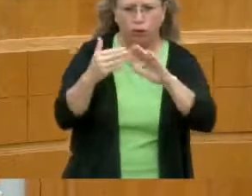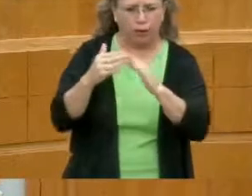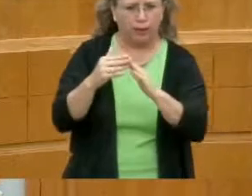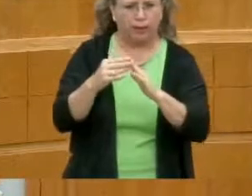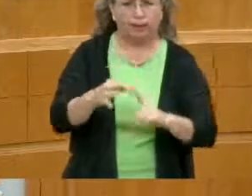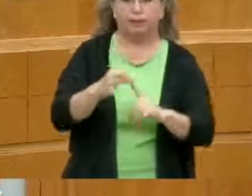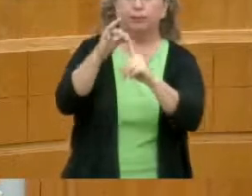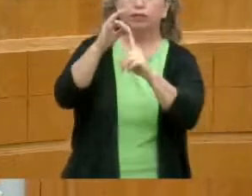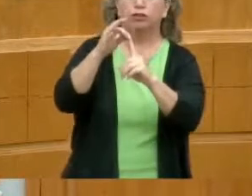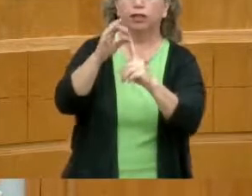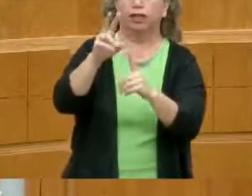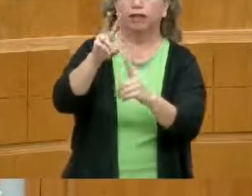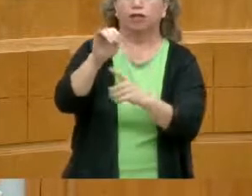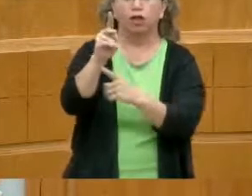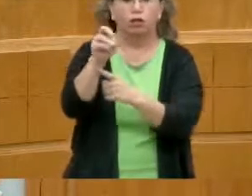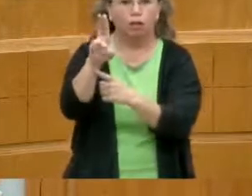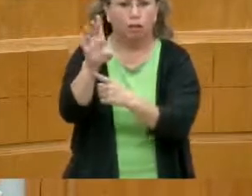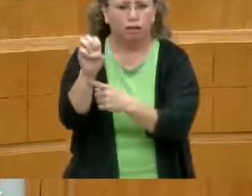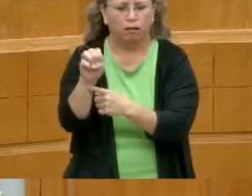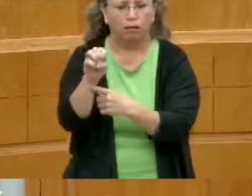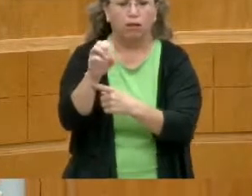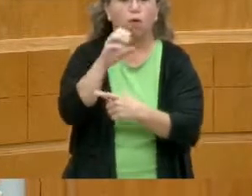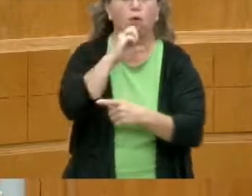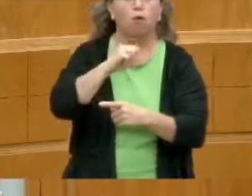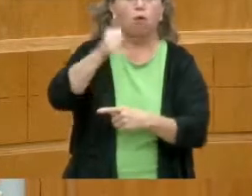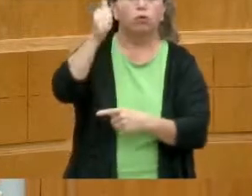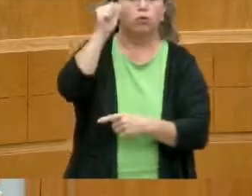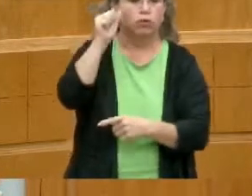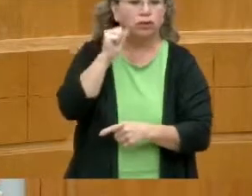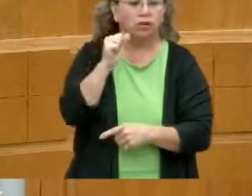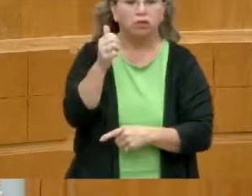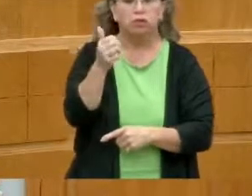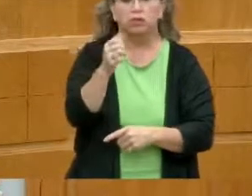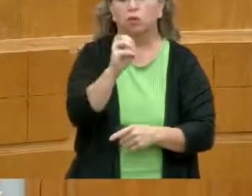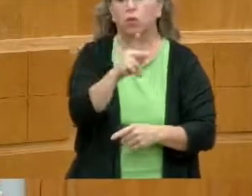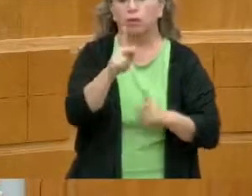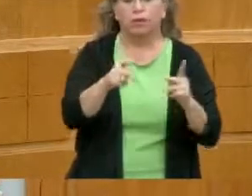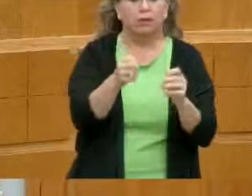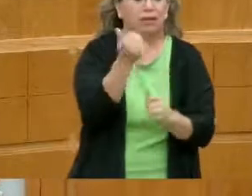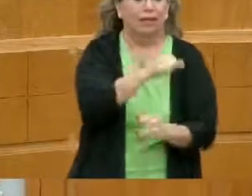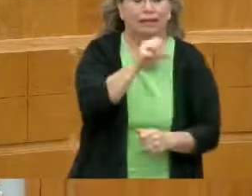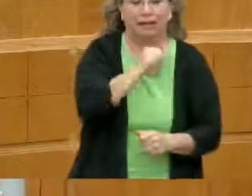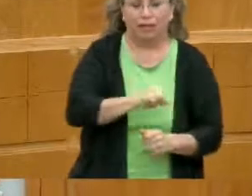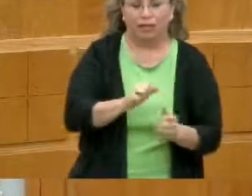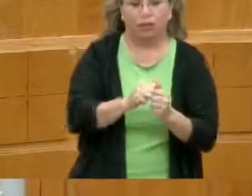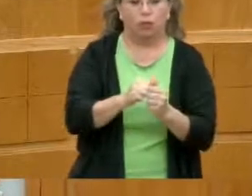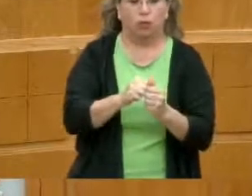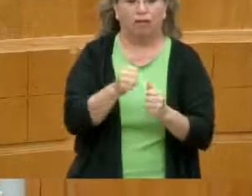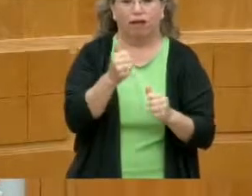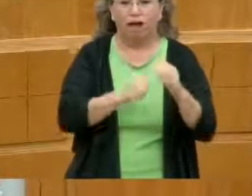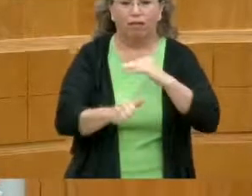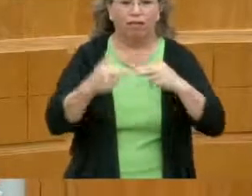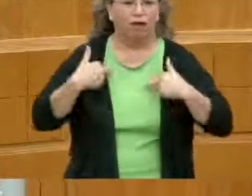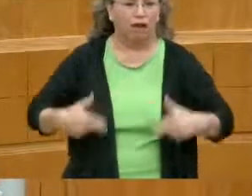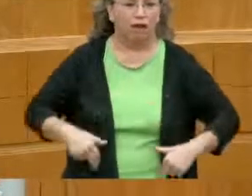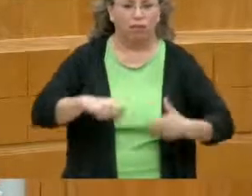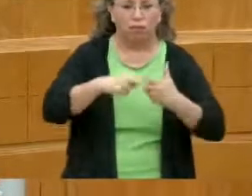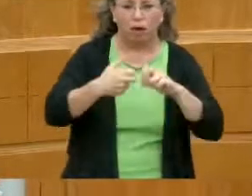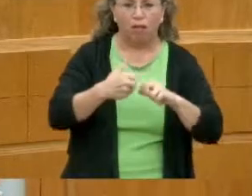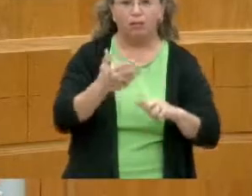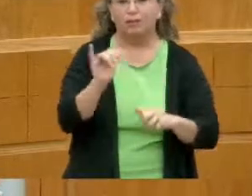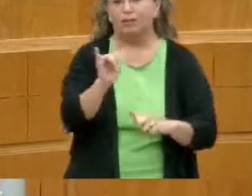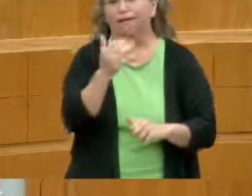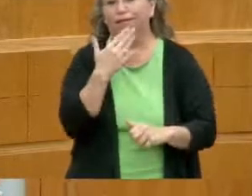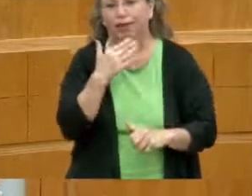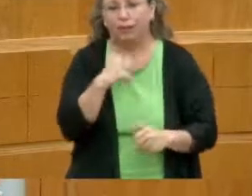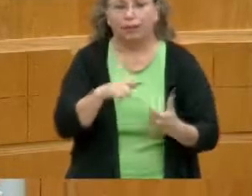any age who have serious underlying medical conditions such as heart disease, high blood pressure, and diabetes are at higher